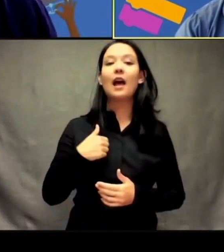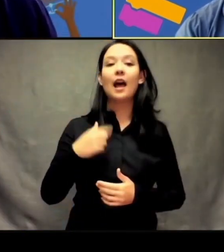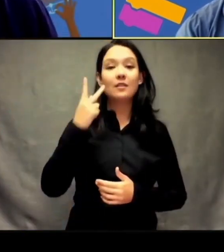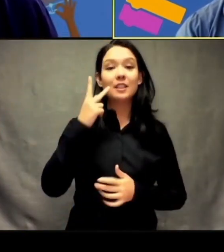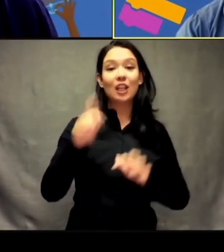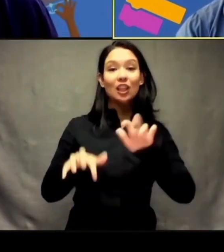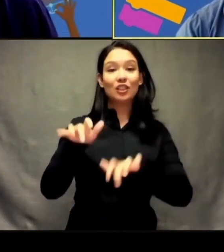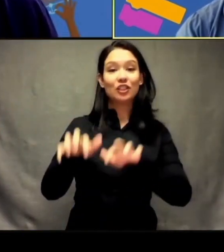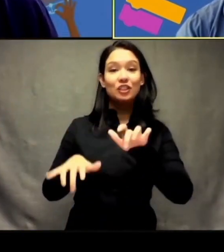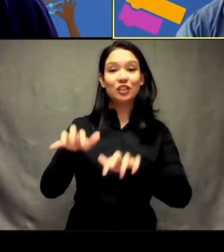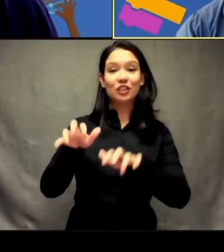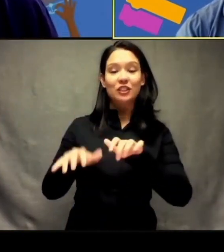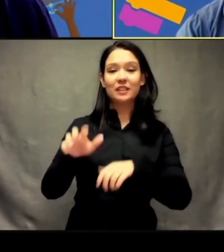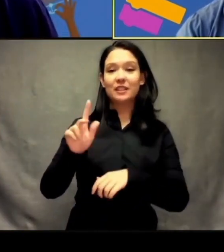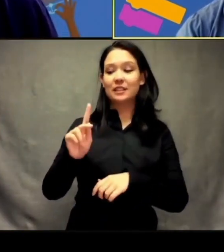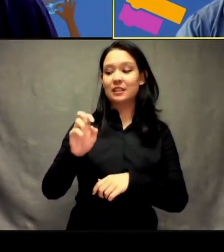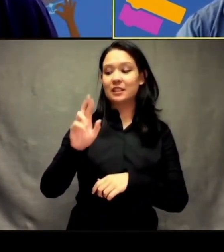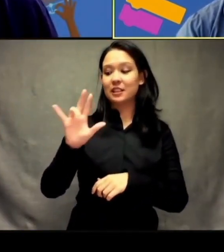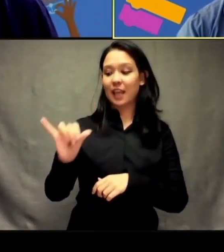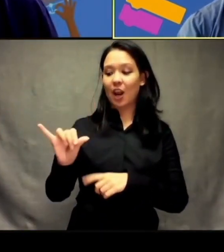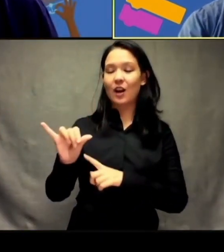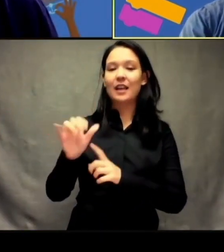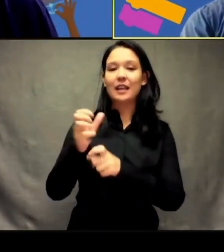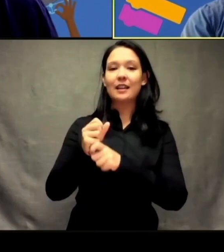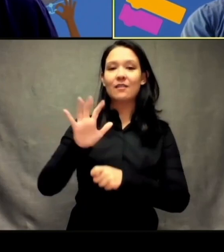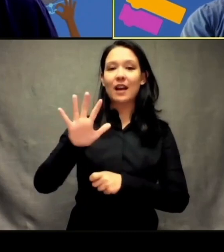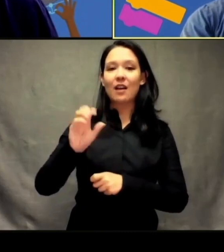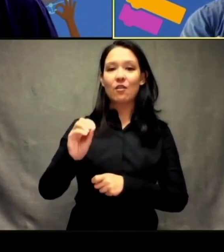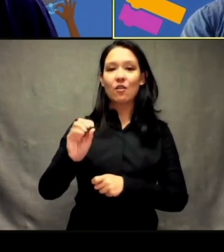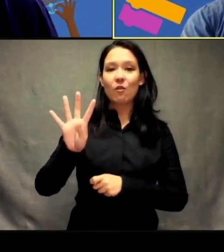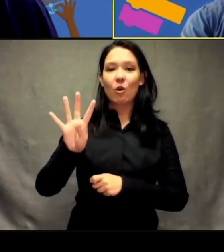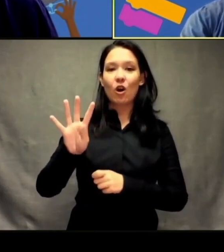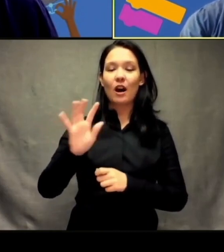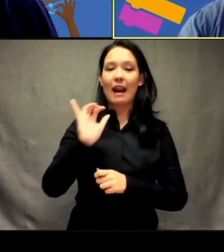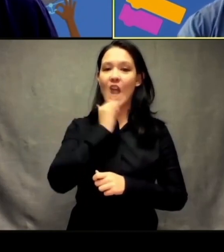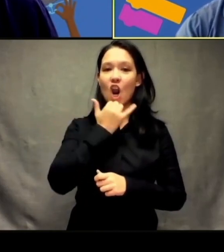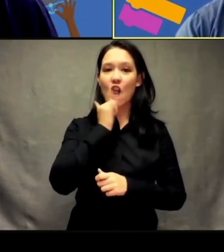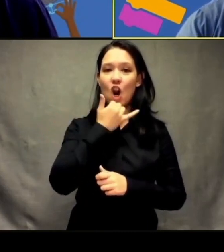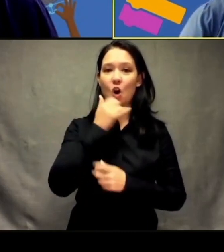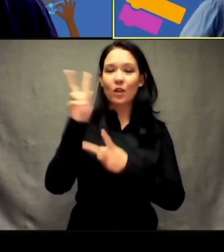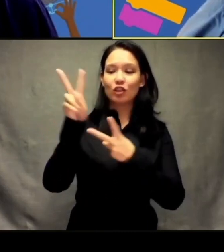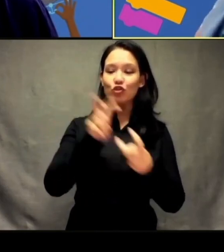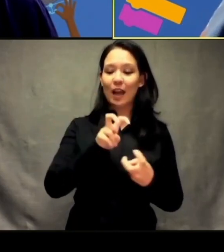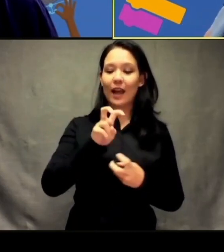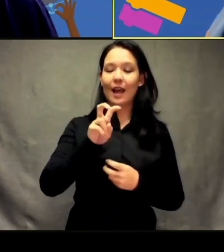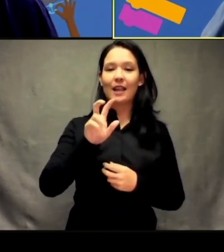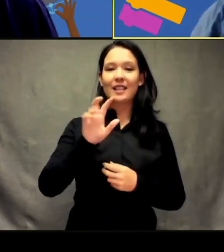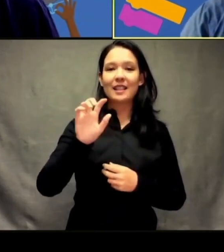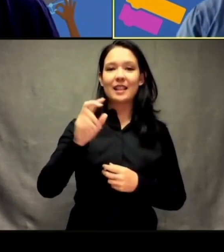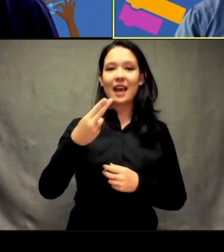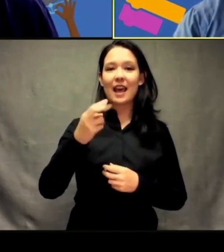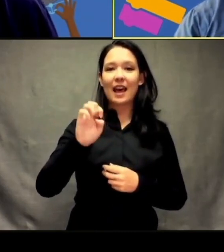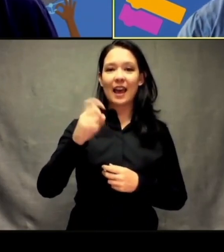chat, Carrie is getting a 504 error every time they drag the X file. So Daniel, maybe you might support her on